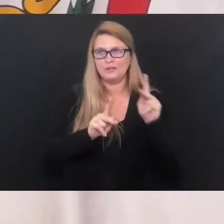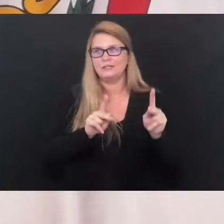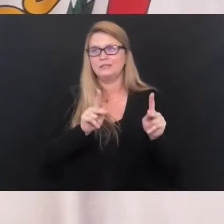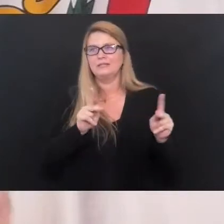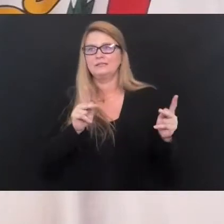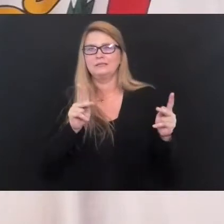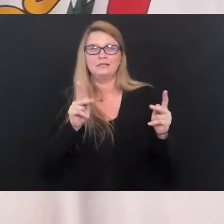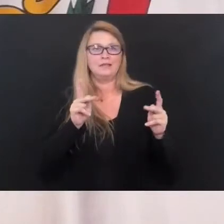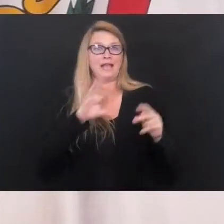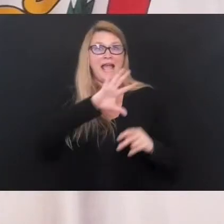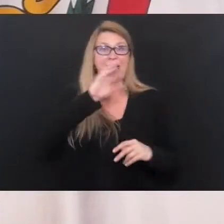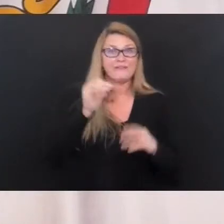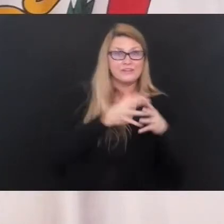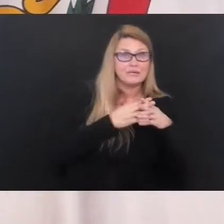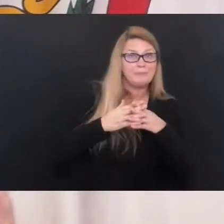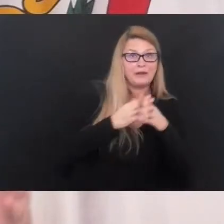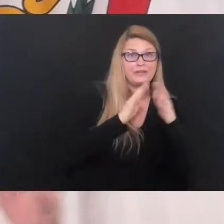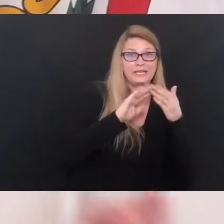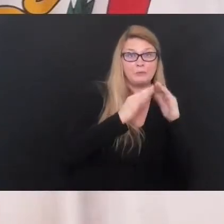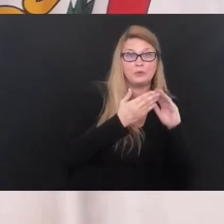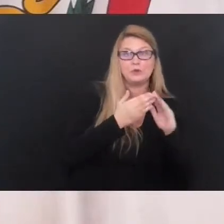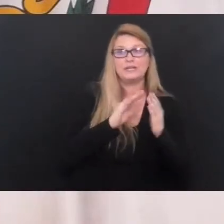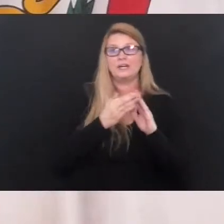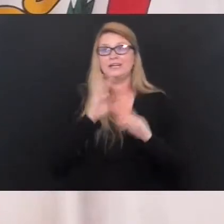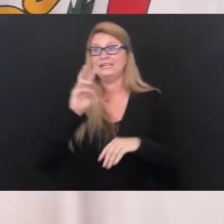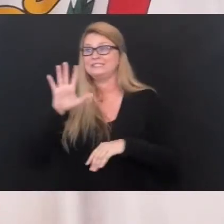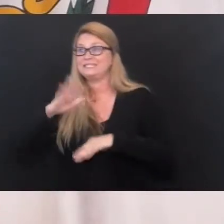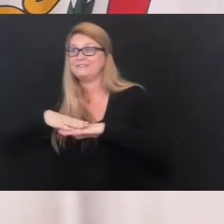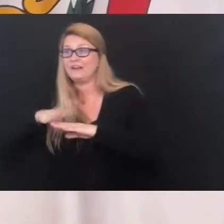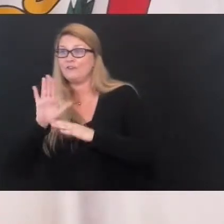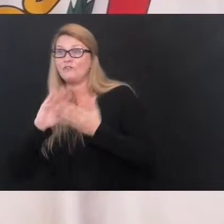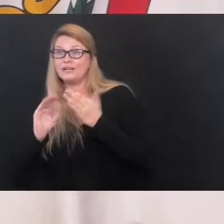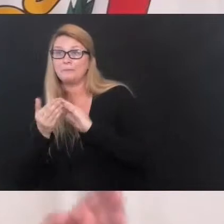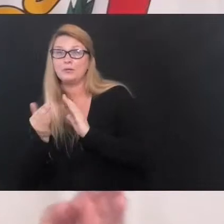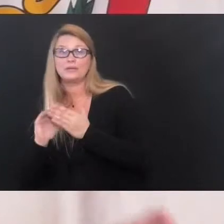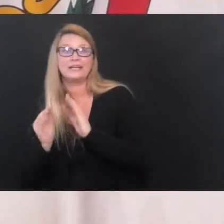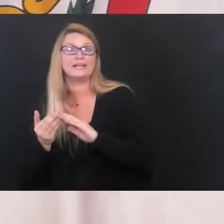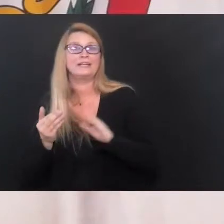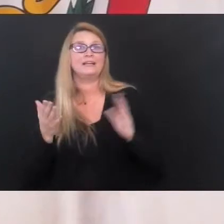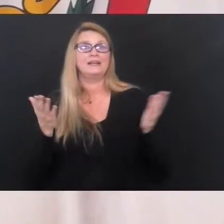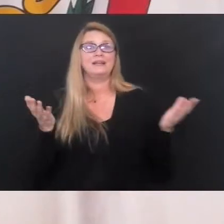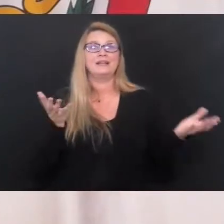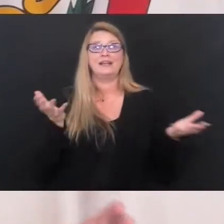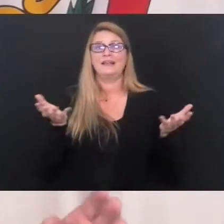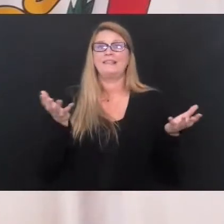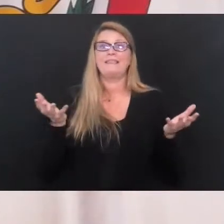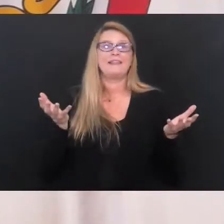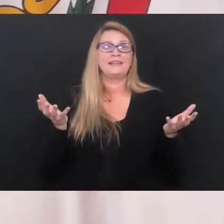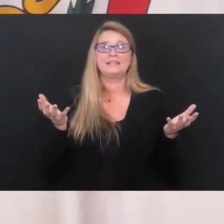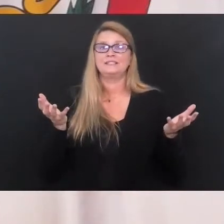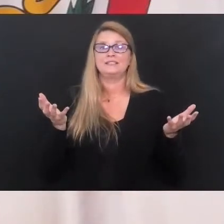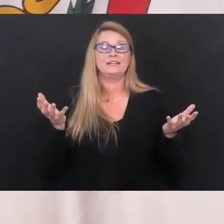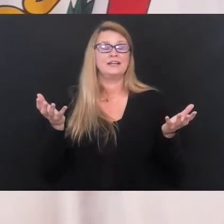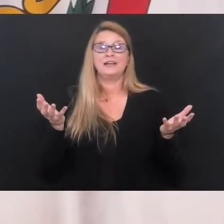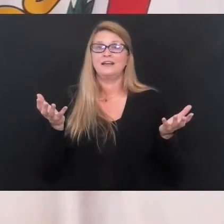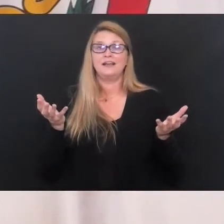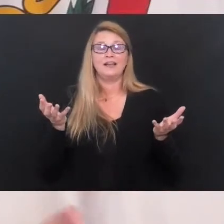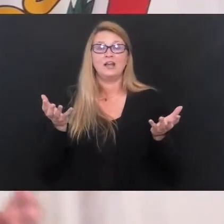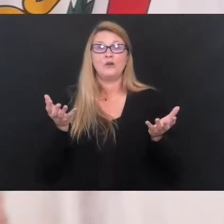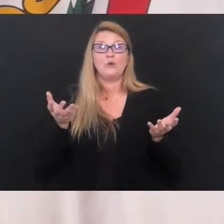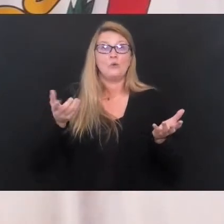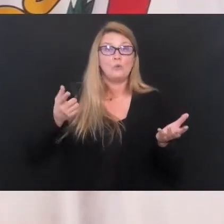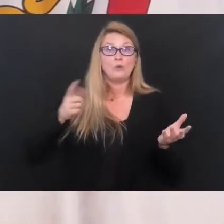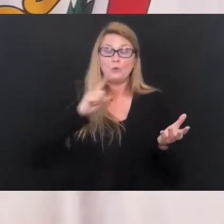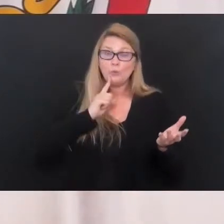be the African-American community or the 65 plus of age and plus and everything.